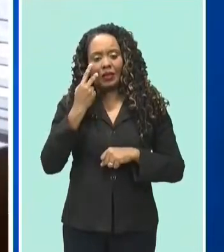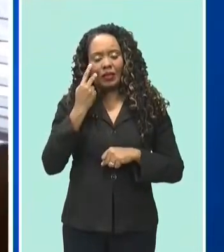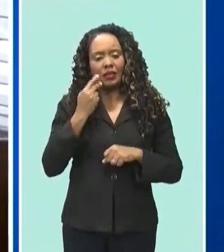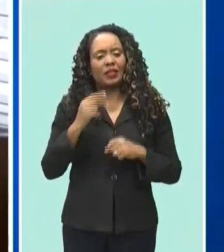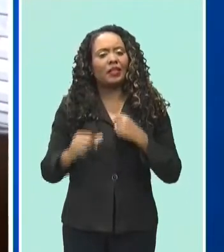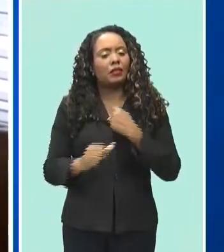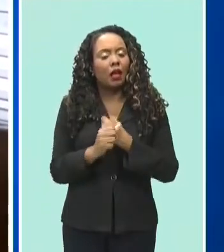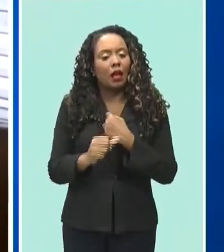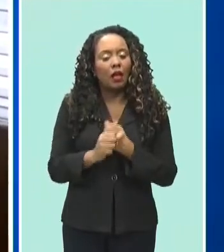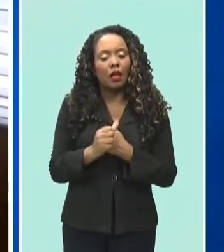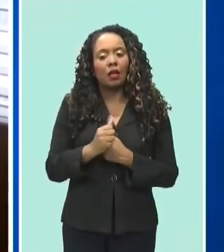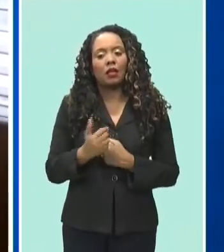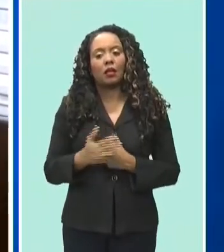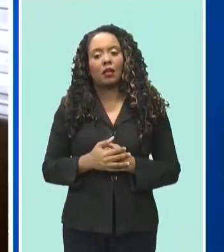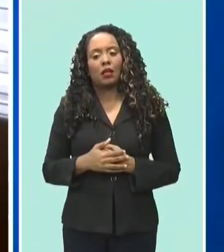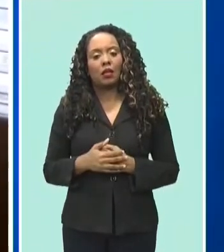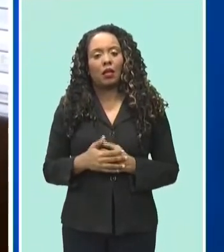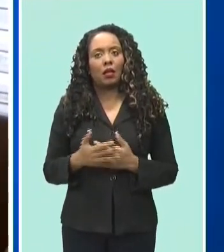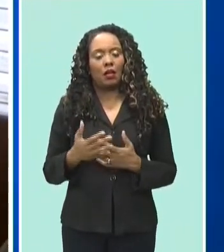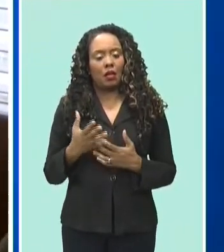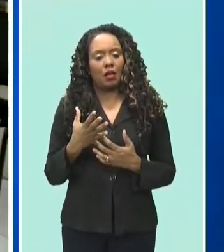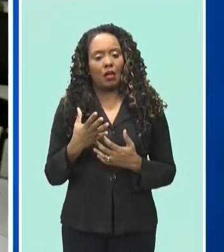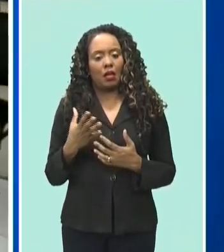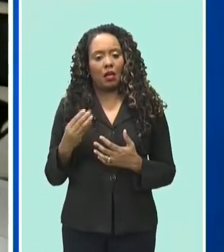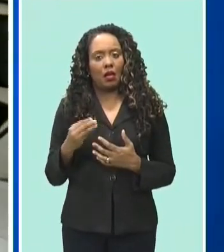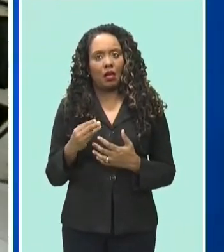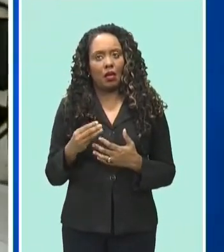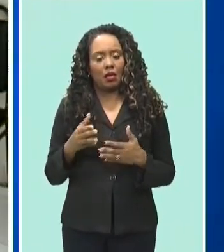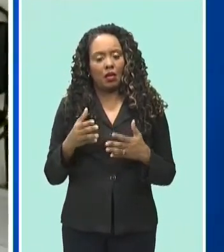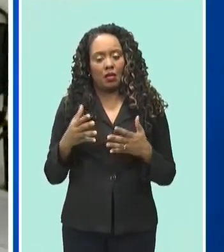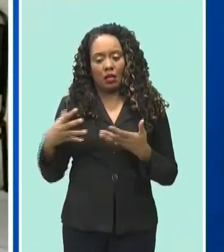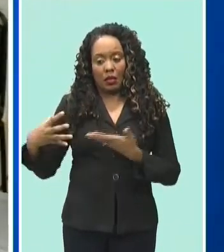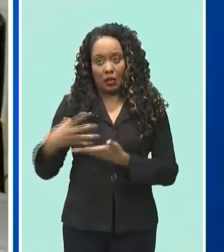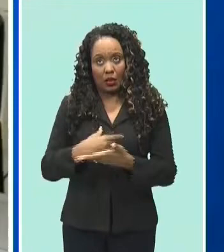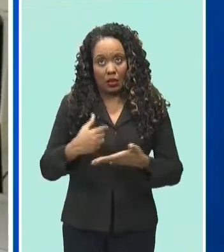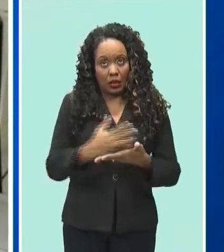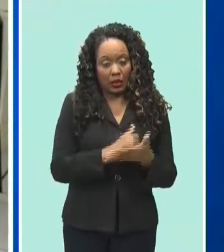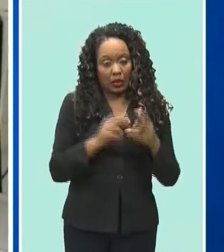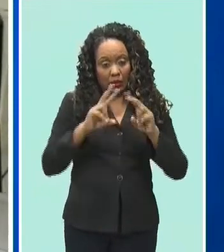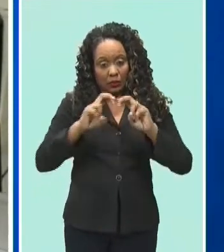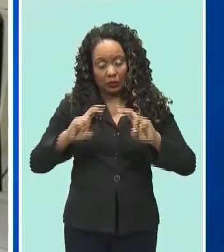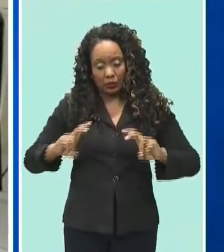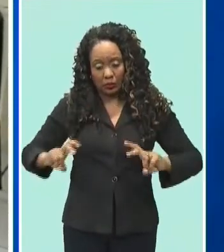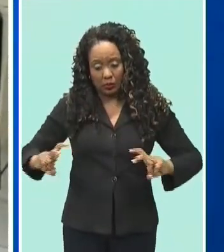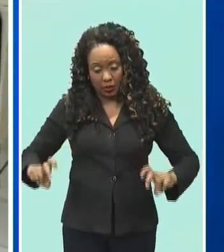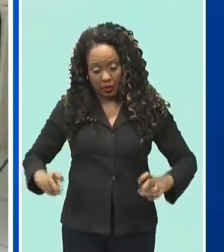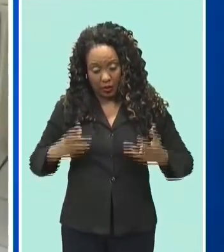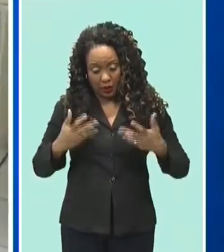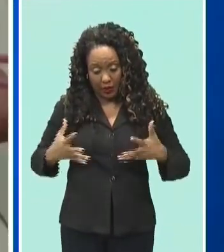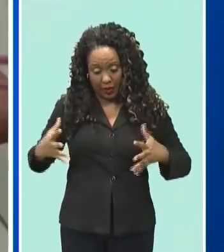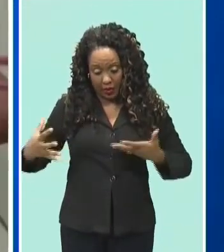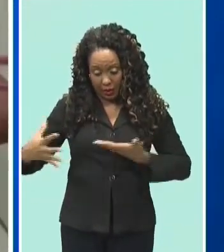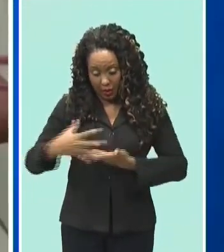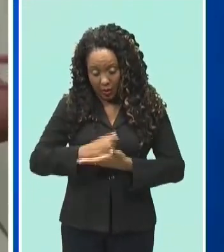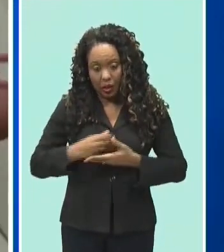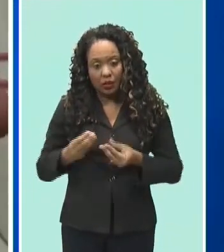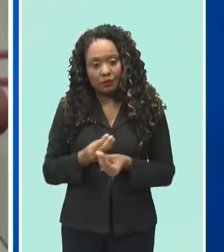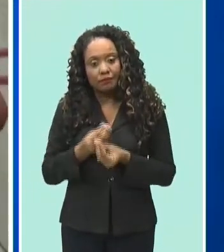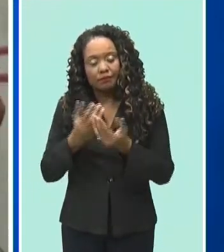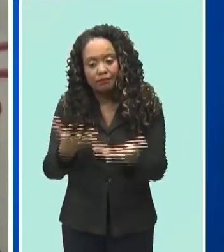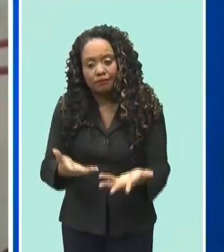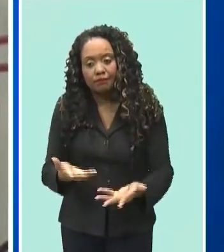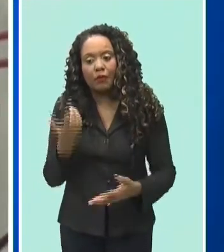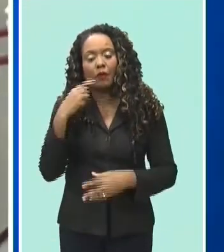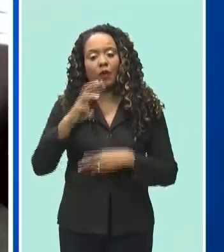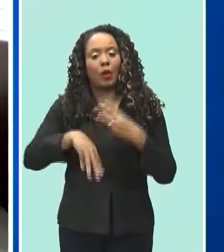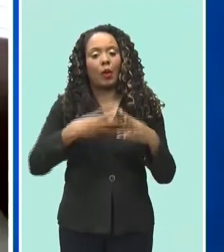diseases. STEP is a simple, standardized method for collecting, analyzing, and disseminating data in World Health Organization